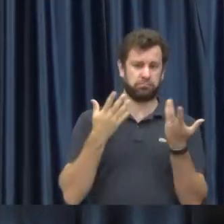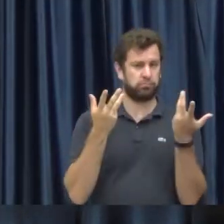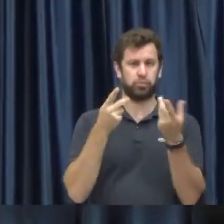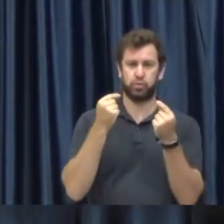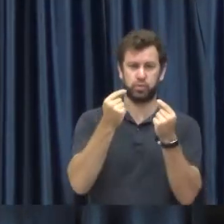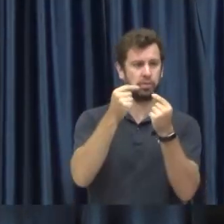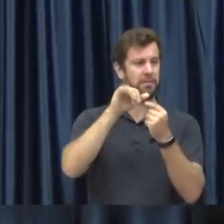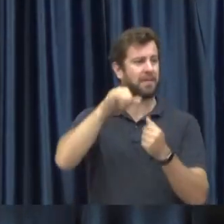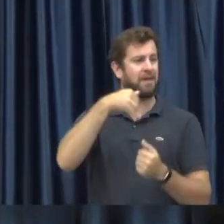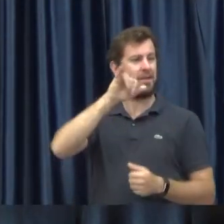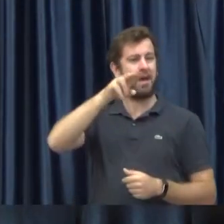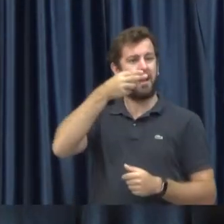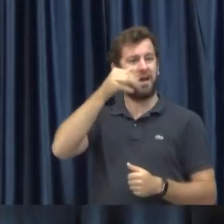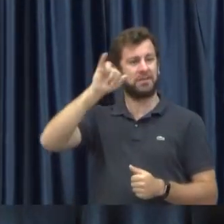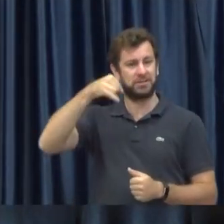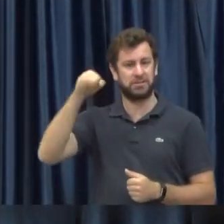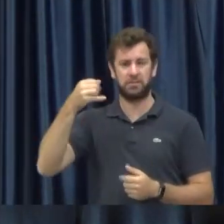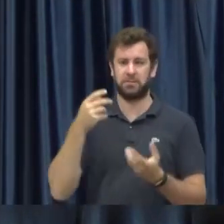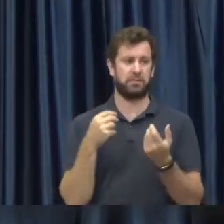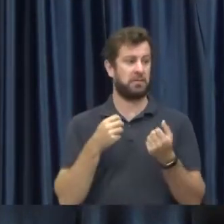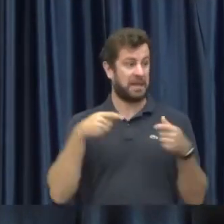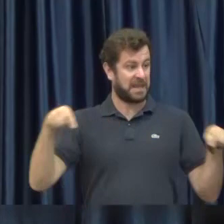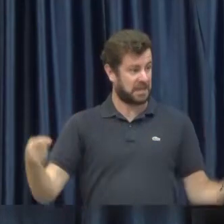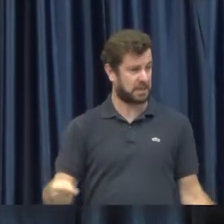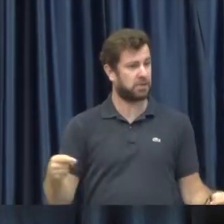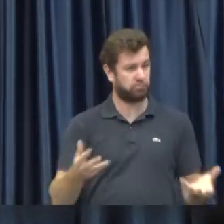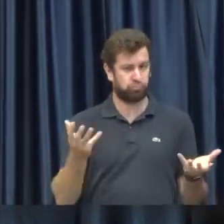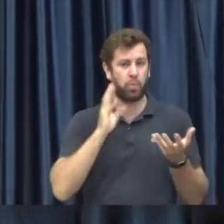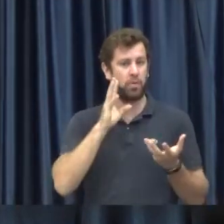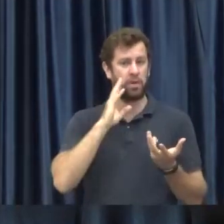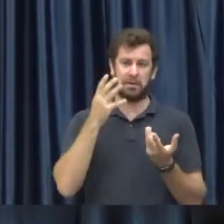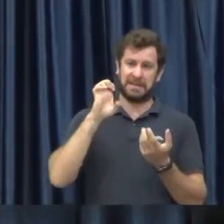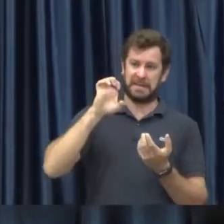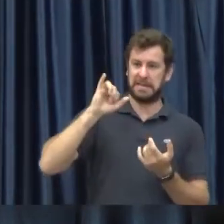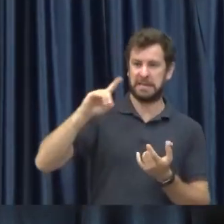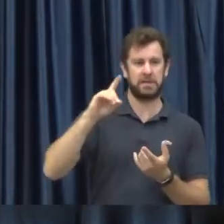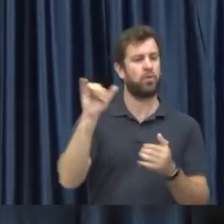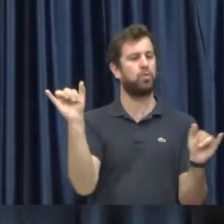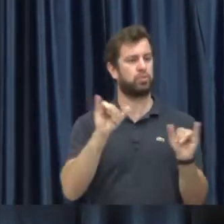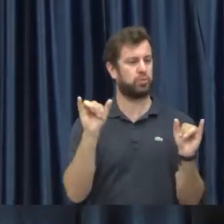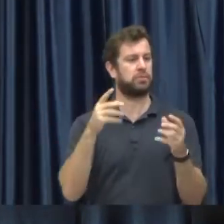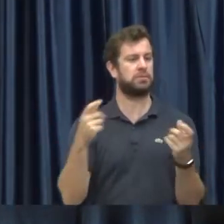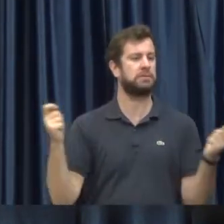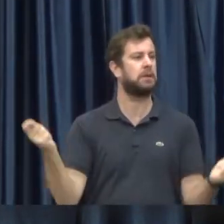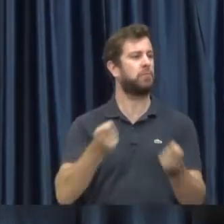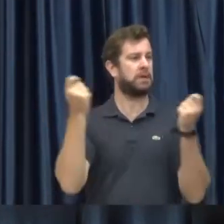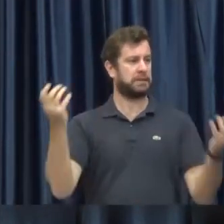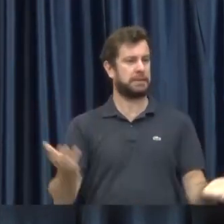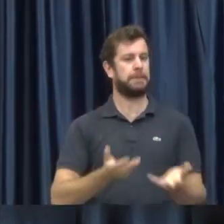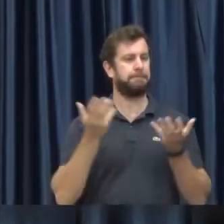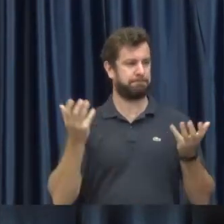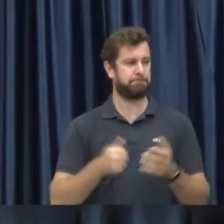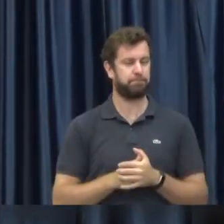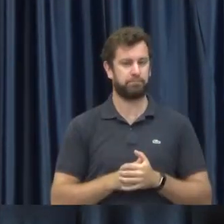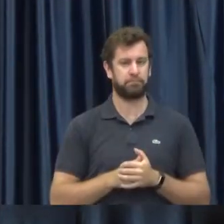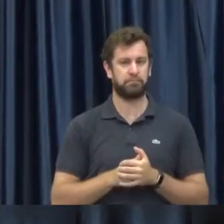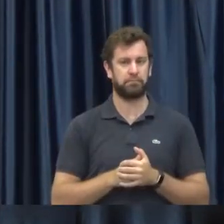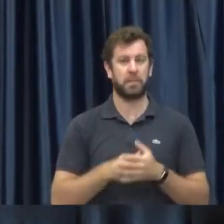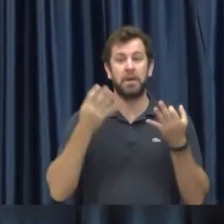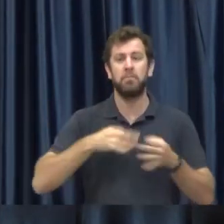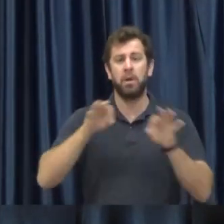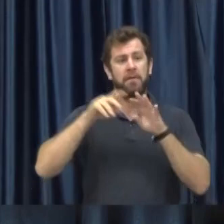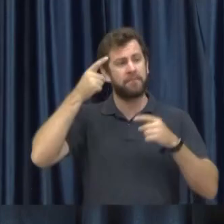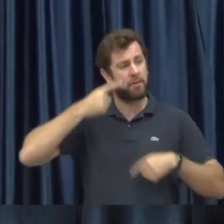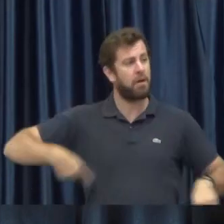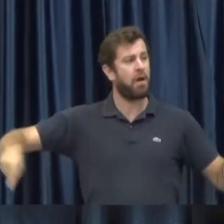here will be fasting and making our Eid. It is critical for us to think about what we are doing.